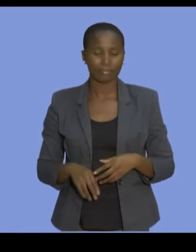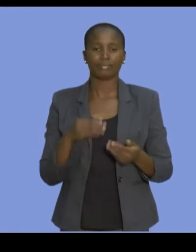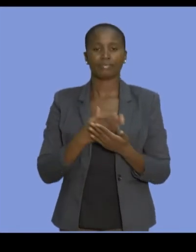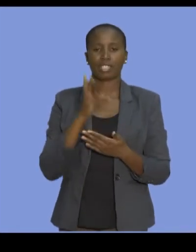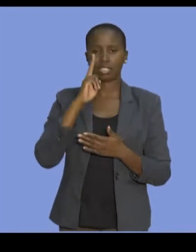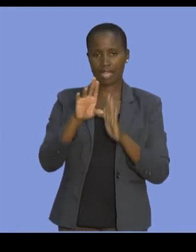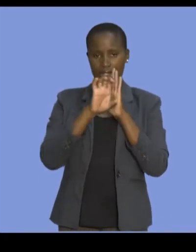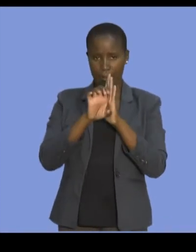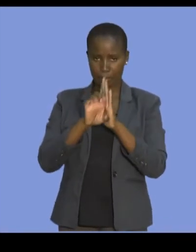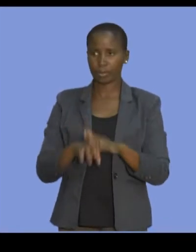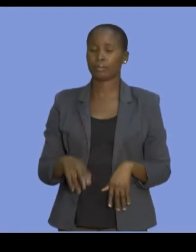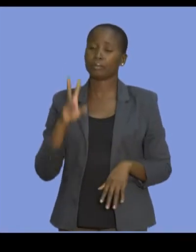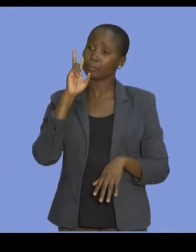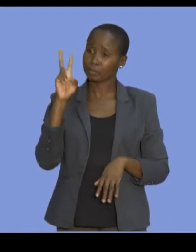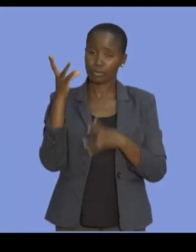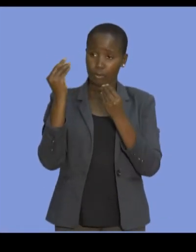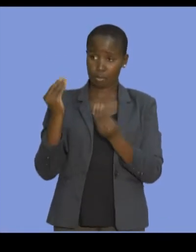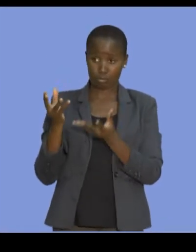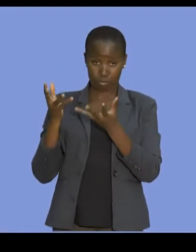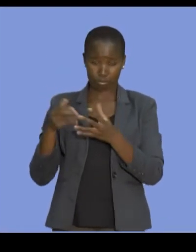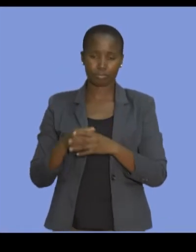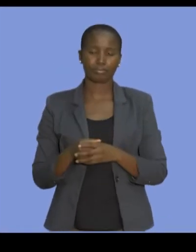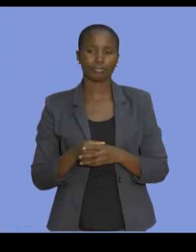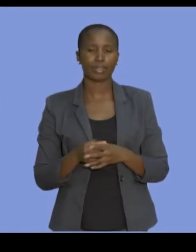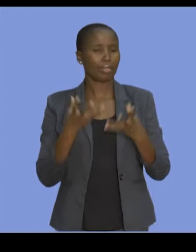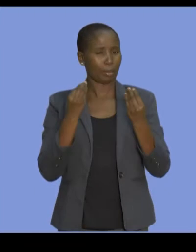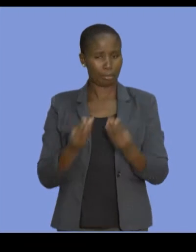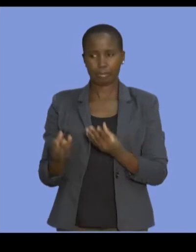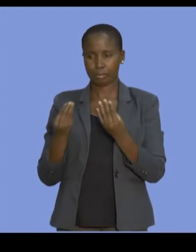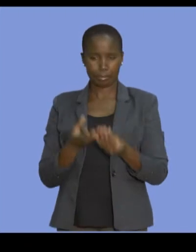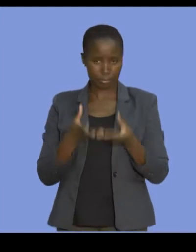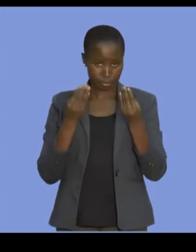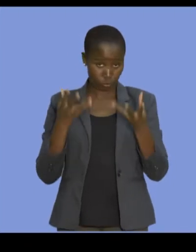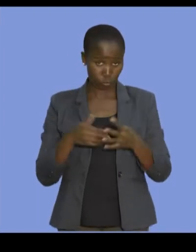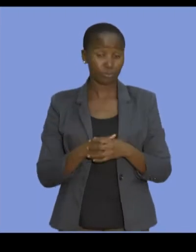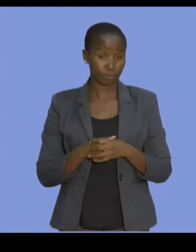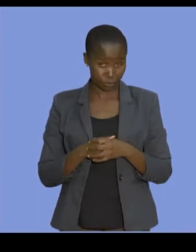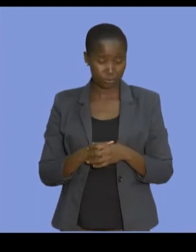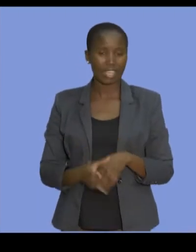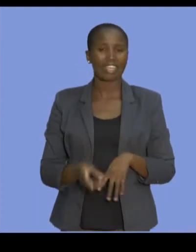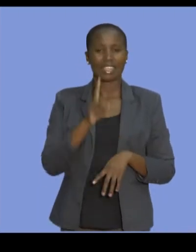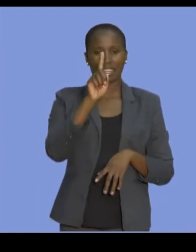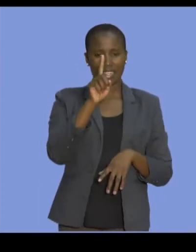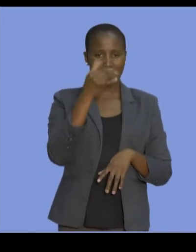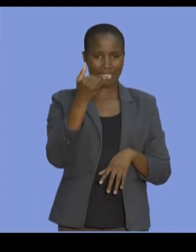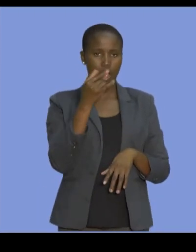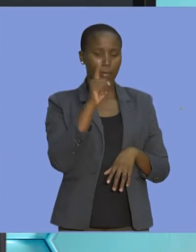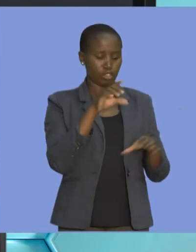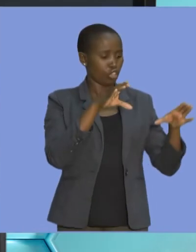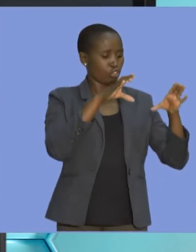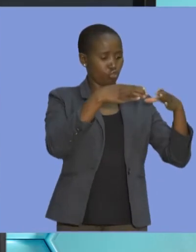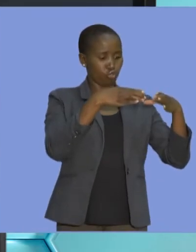This is the data, actual data obtained, okay? So it's grouped for us according to